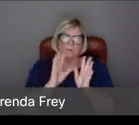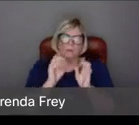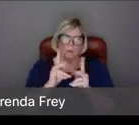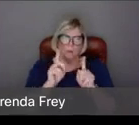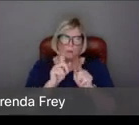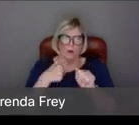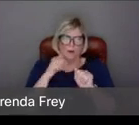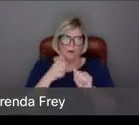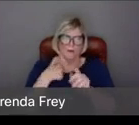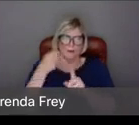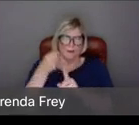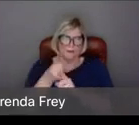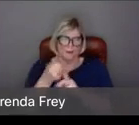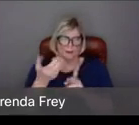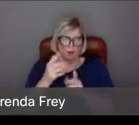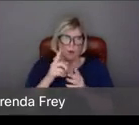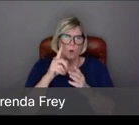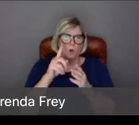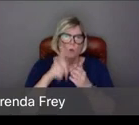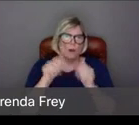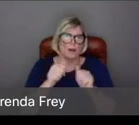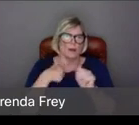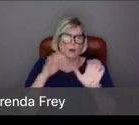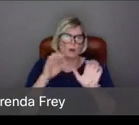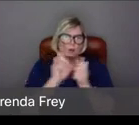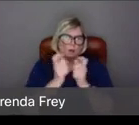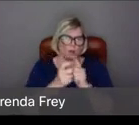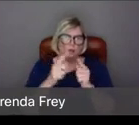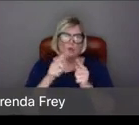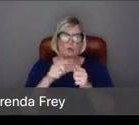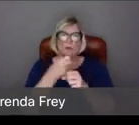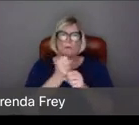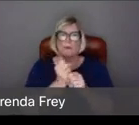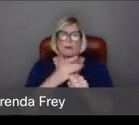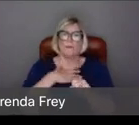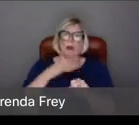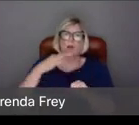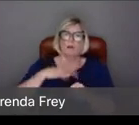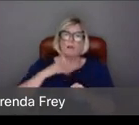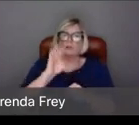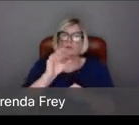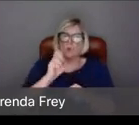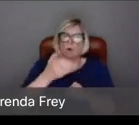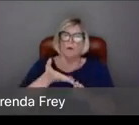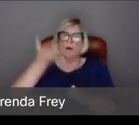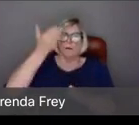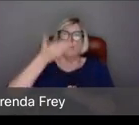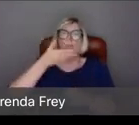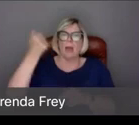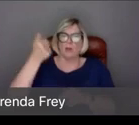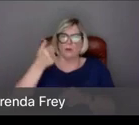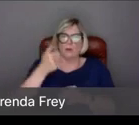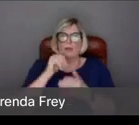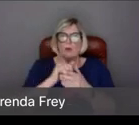some impact here? What can I do to influence these factors? So these are the behaviors that they're looking at